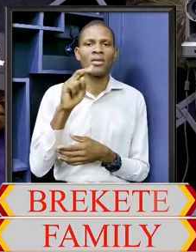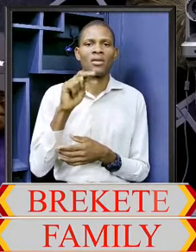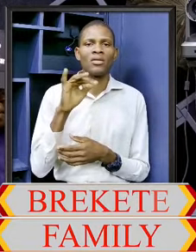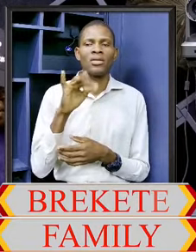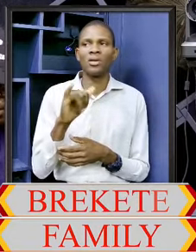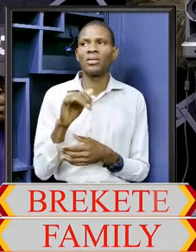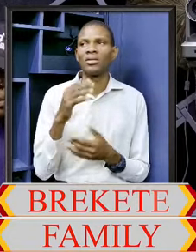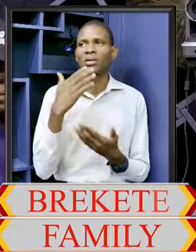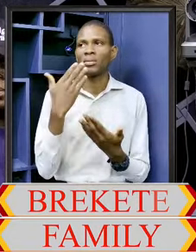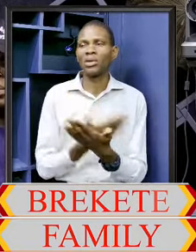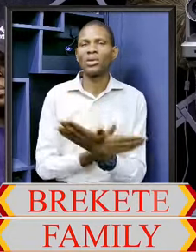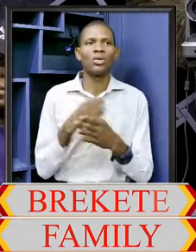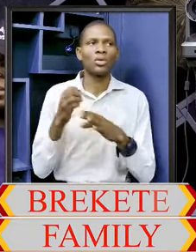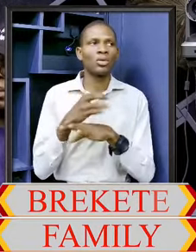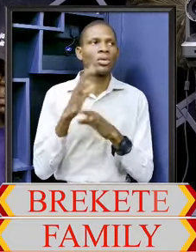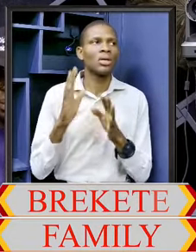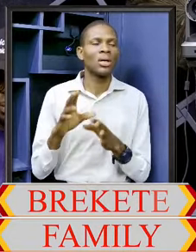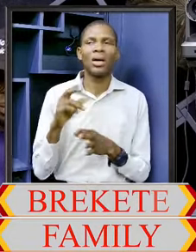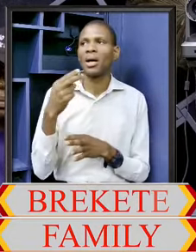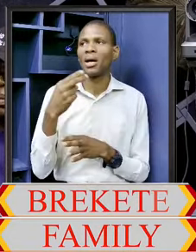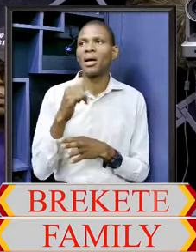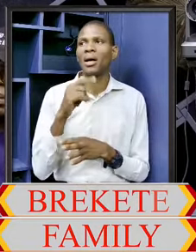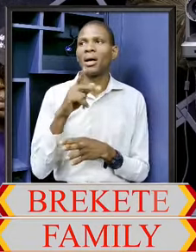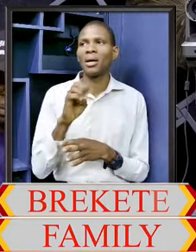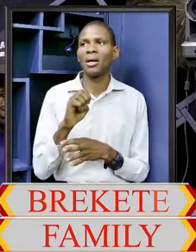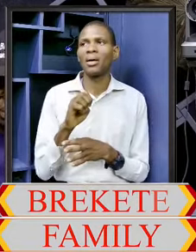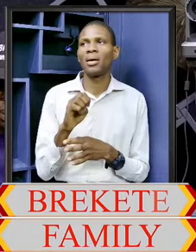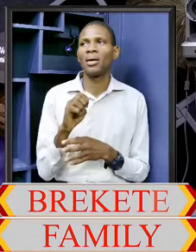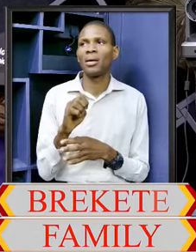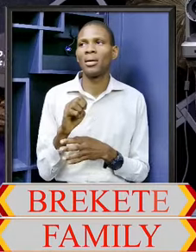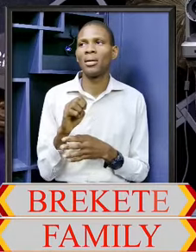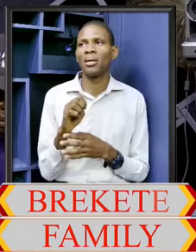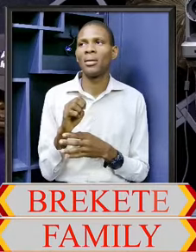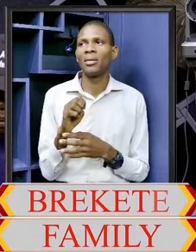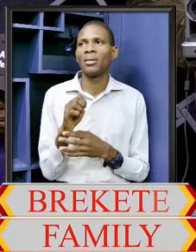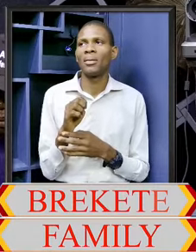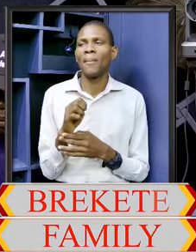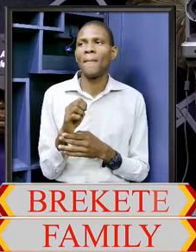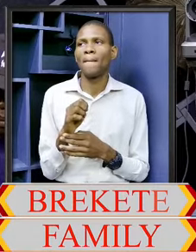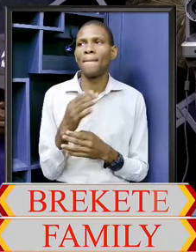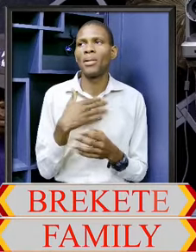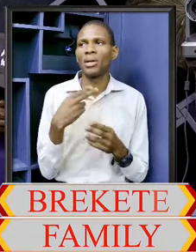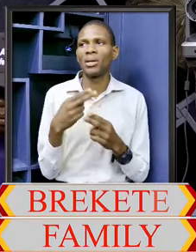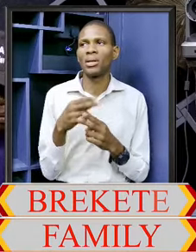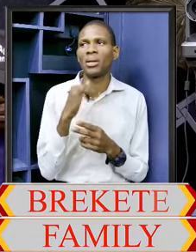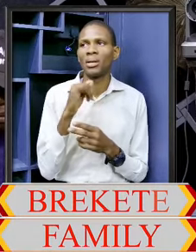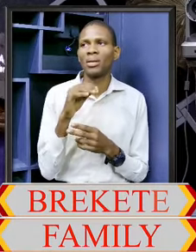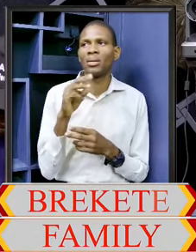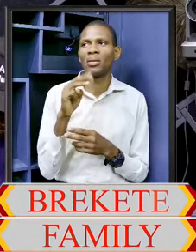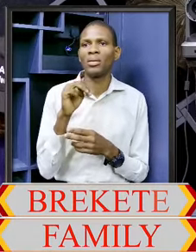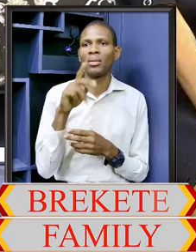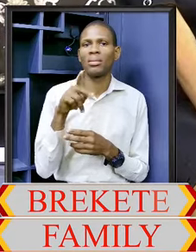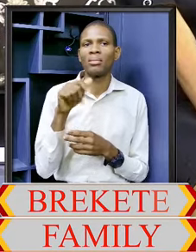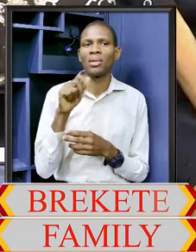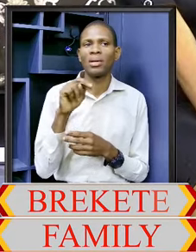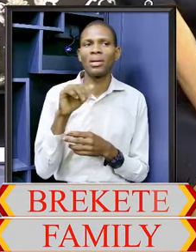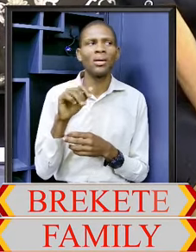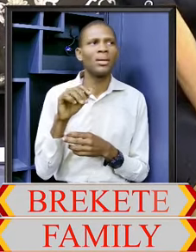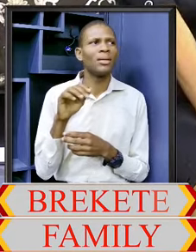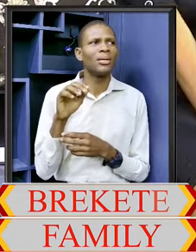Good morning, consultant. Good morning. Bring him closer. Good morning, consultant. Good morning. My name is Mpanam